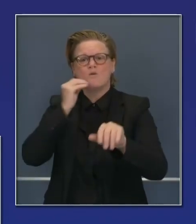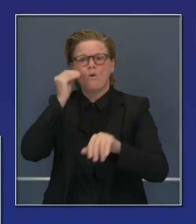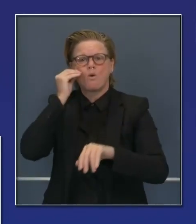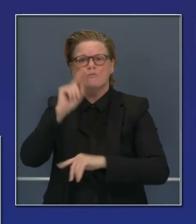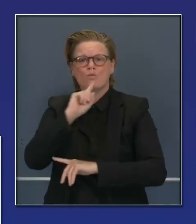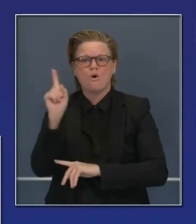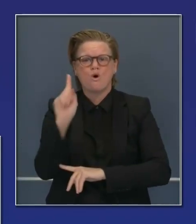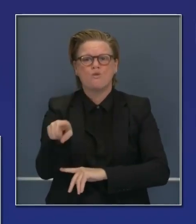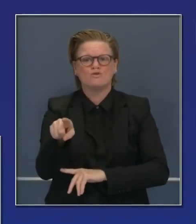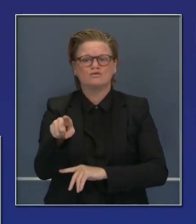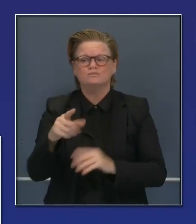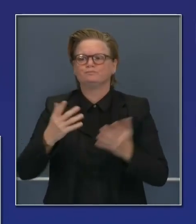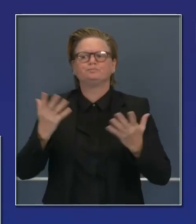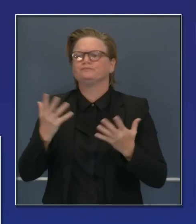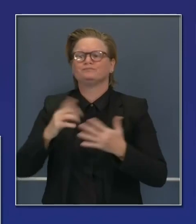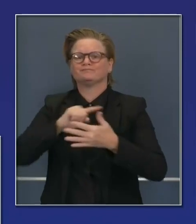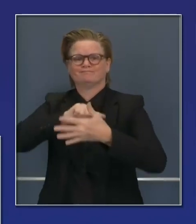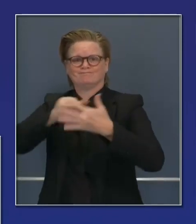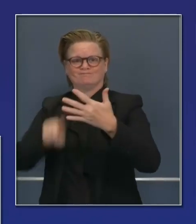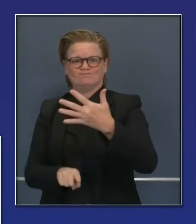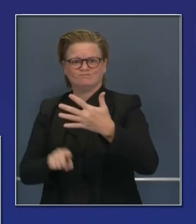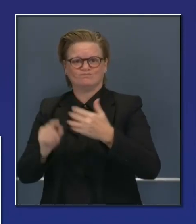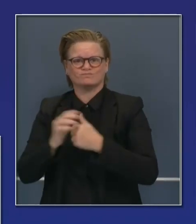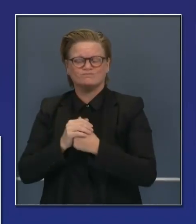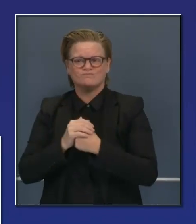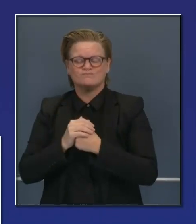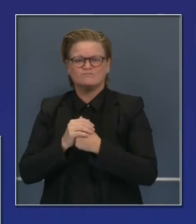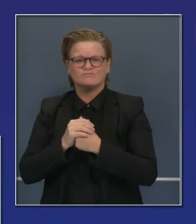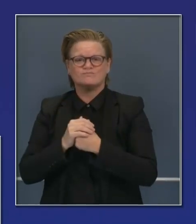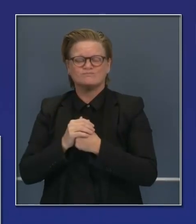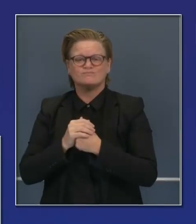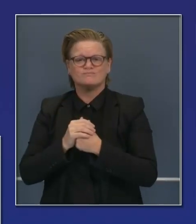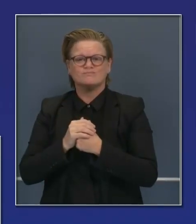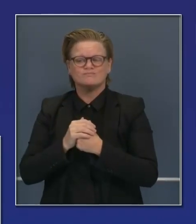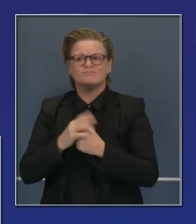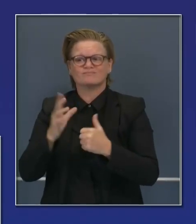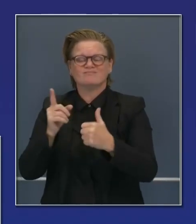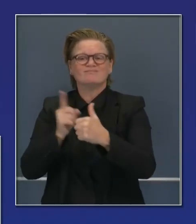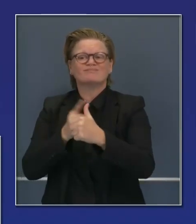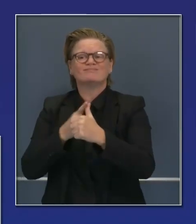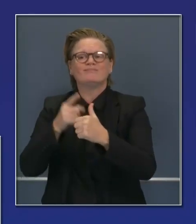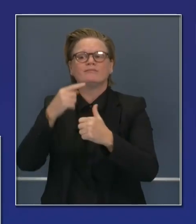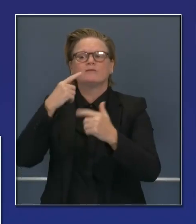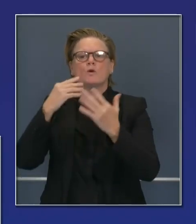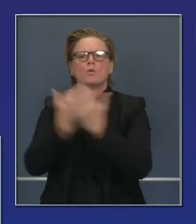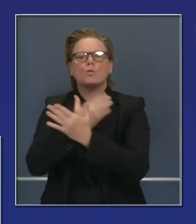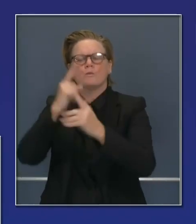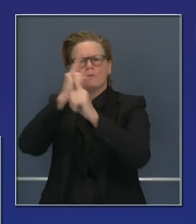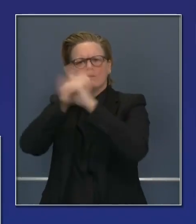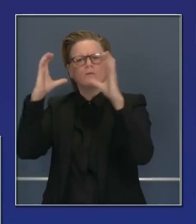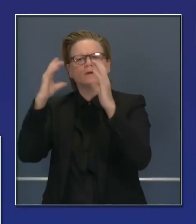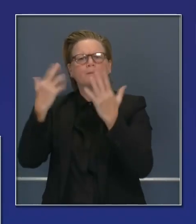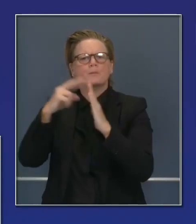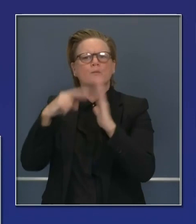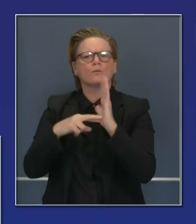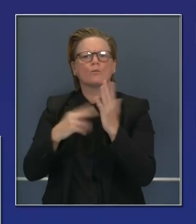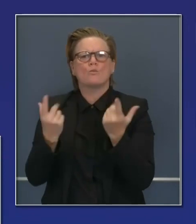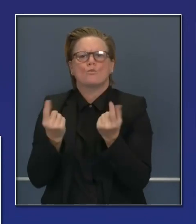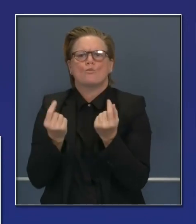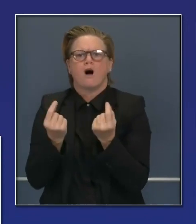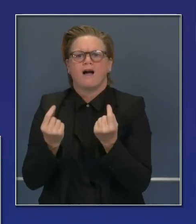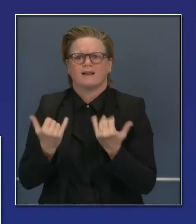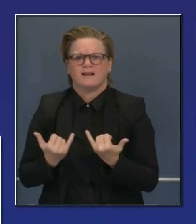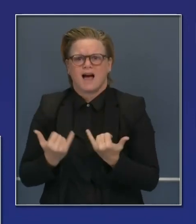in terms of augmentation and new protocols and new guidelines. Take a look here that we're looking temporary